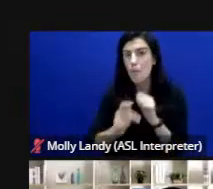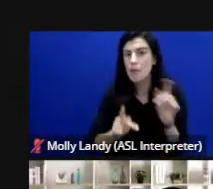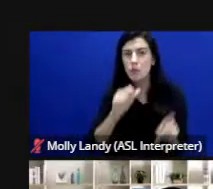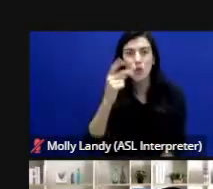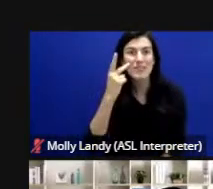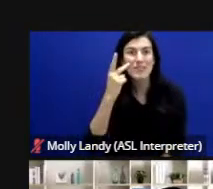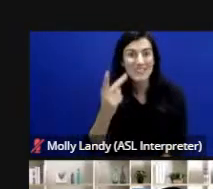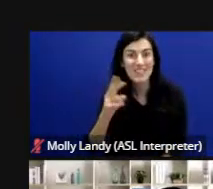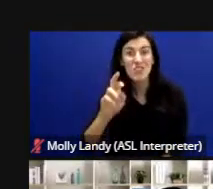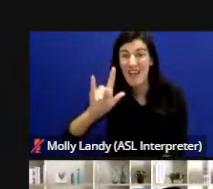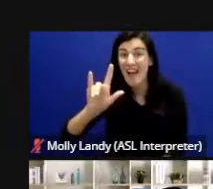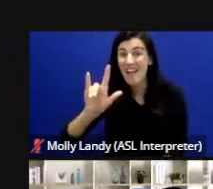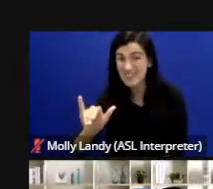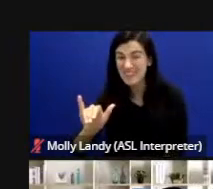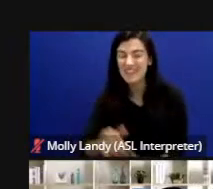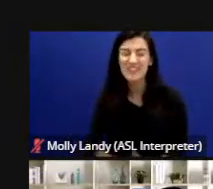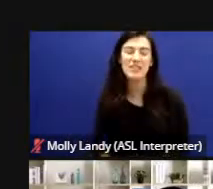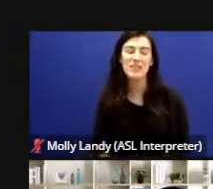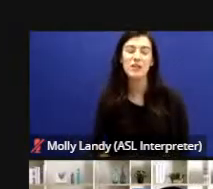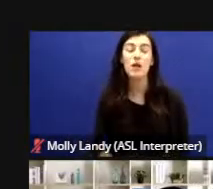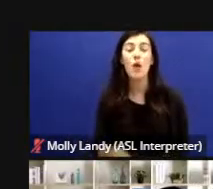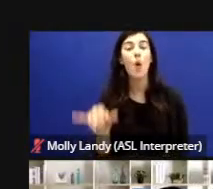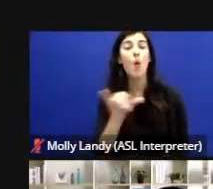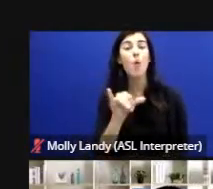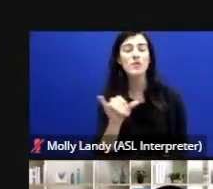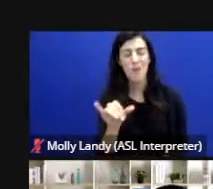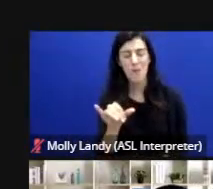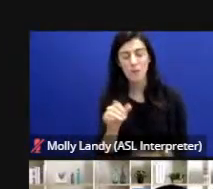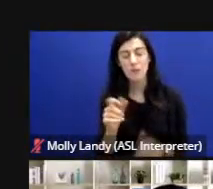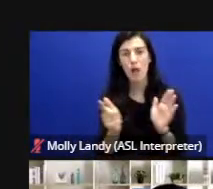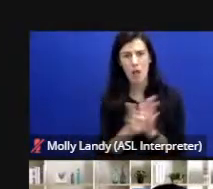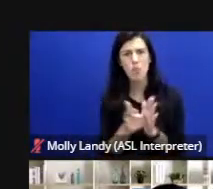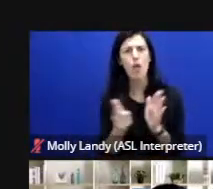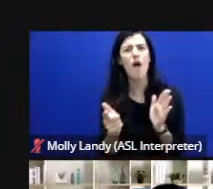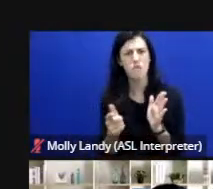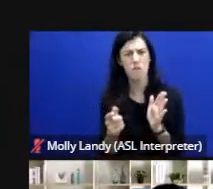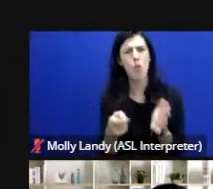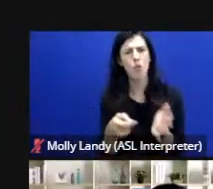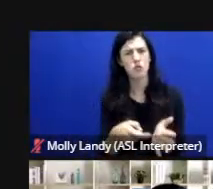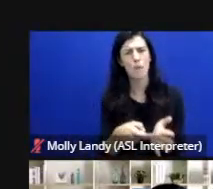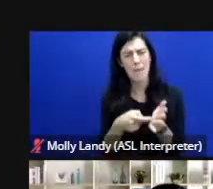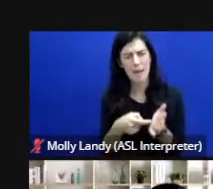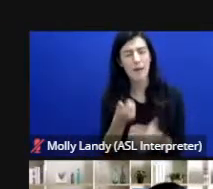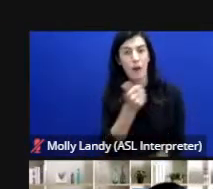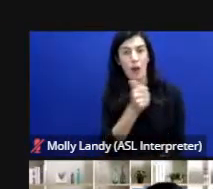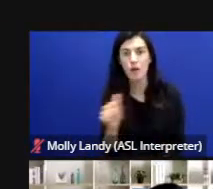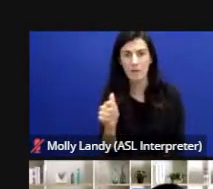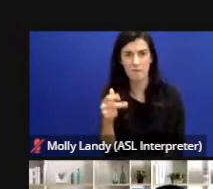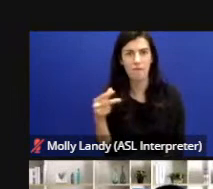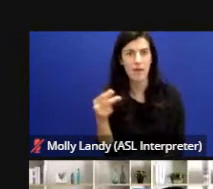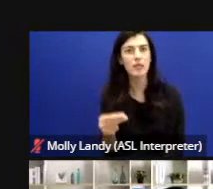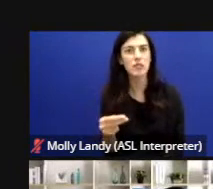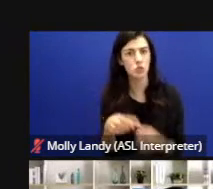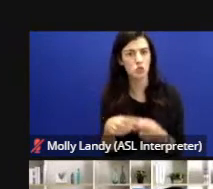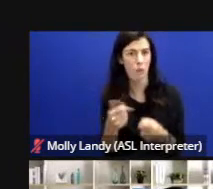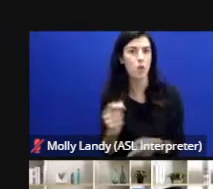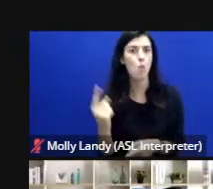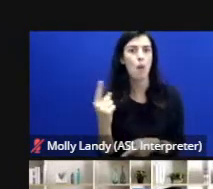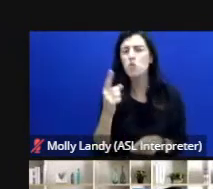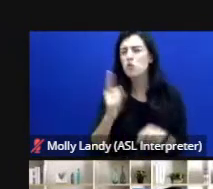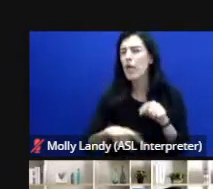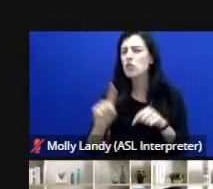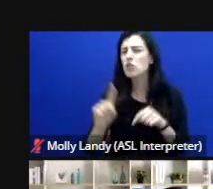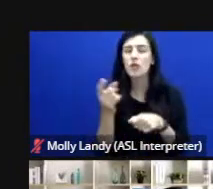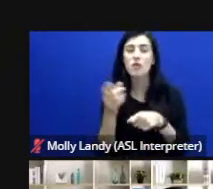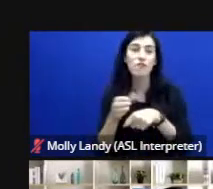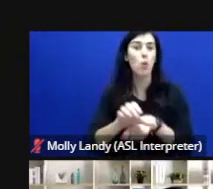quick, it is unlawful to mandate any vaccine towards anyone. You cannot just force